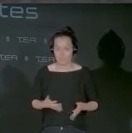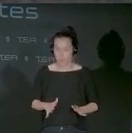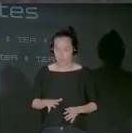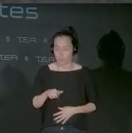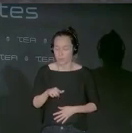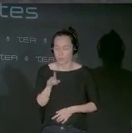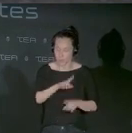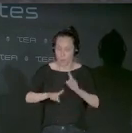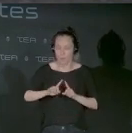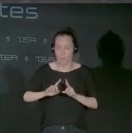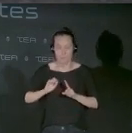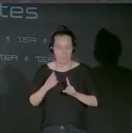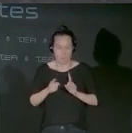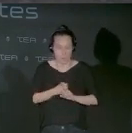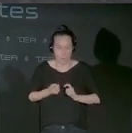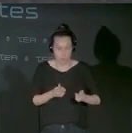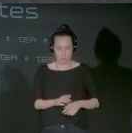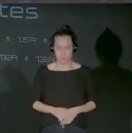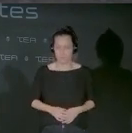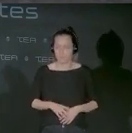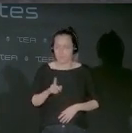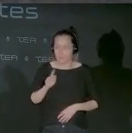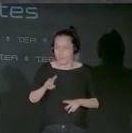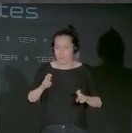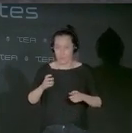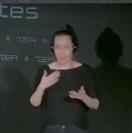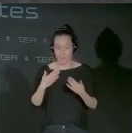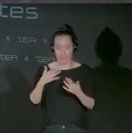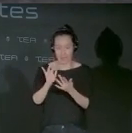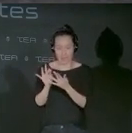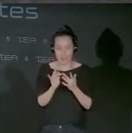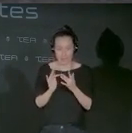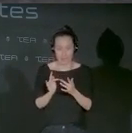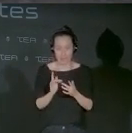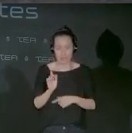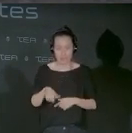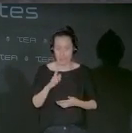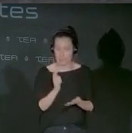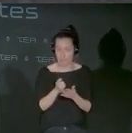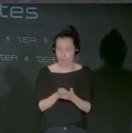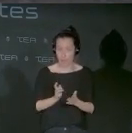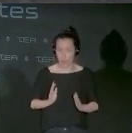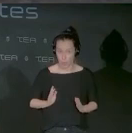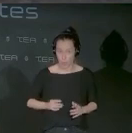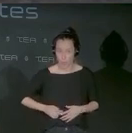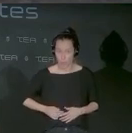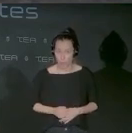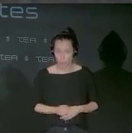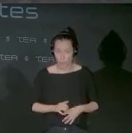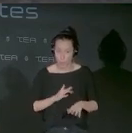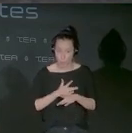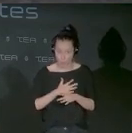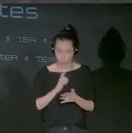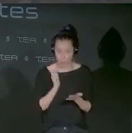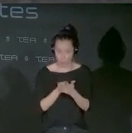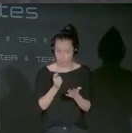Anyone who has played video games online or visited Reddit or Twitter know that people are